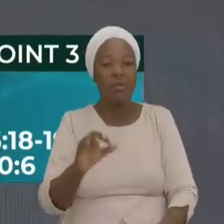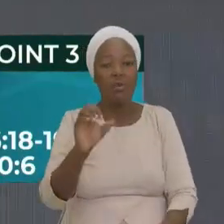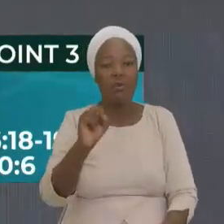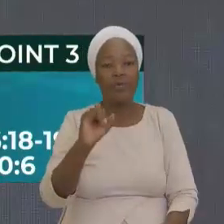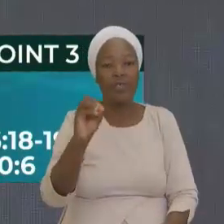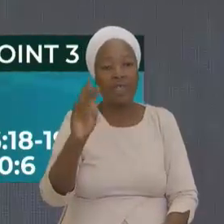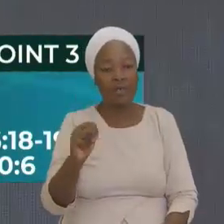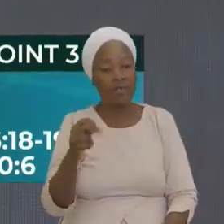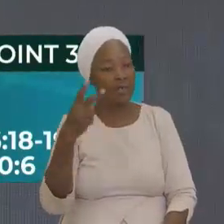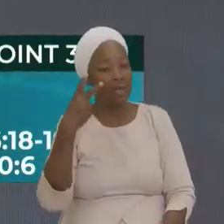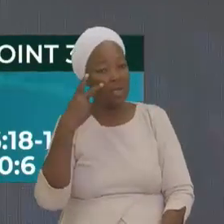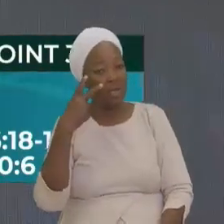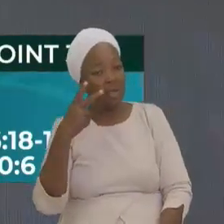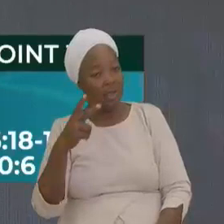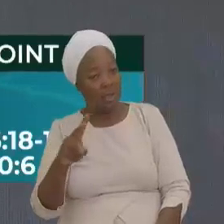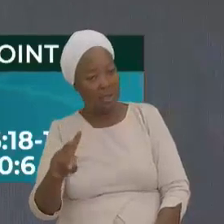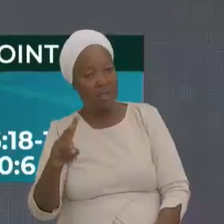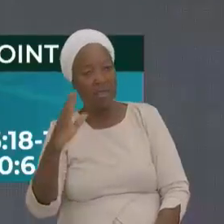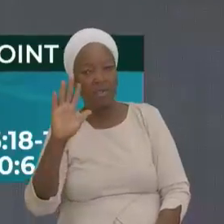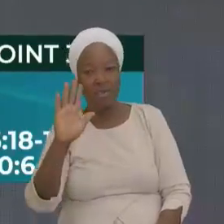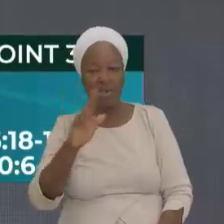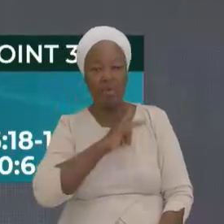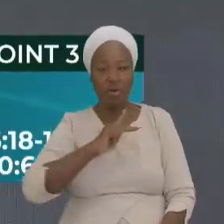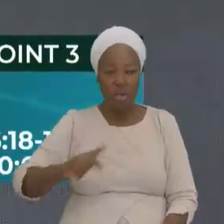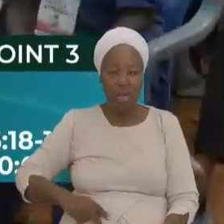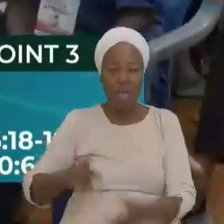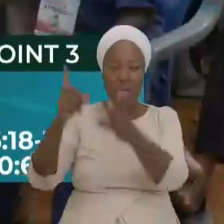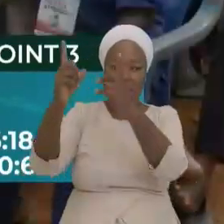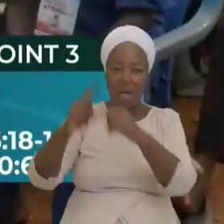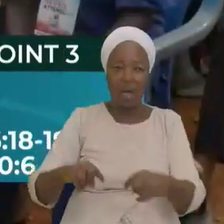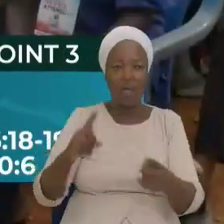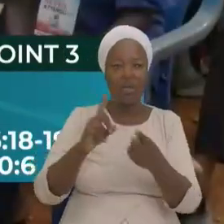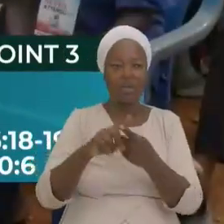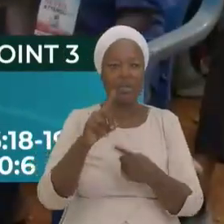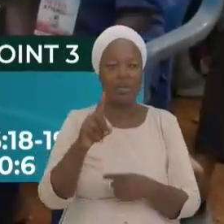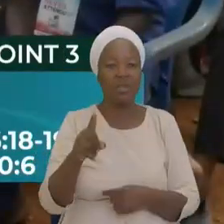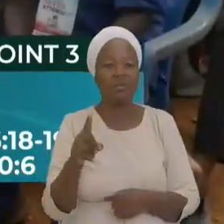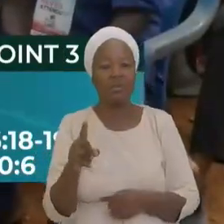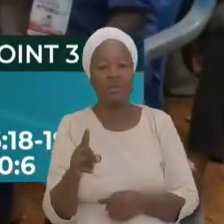behold, thy king cometh unto thee.